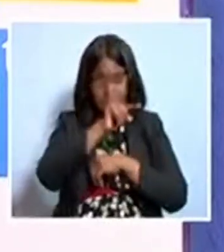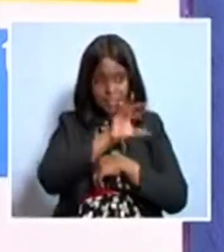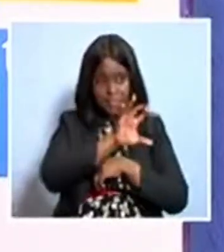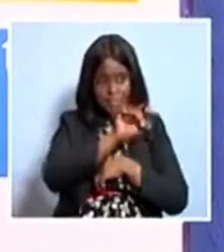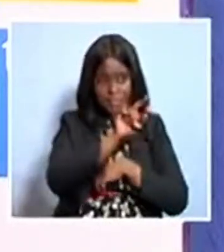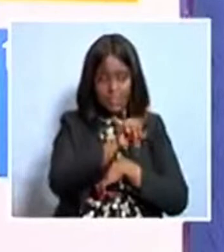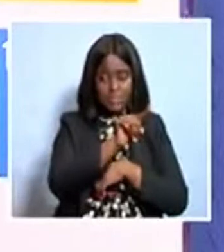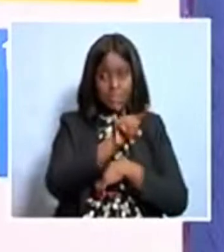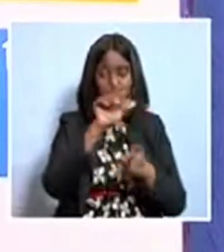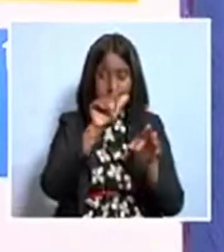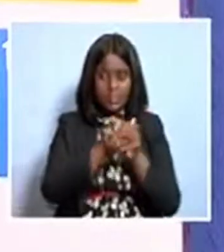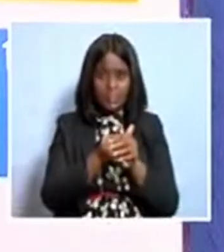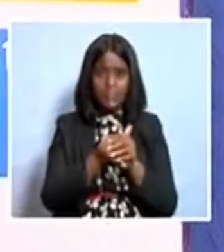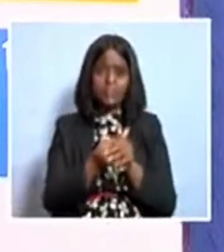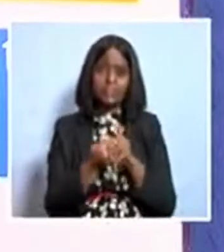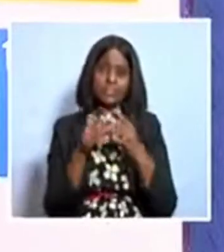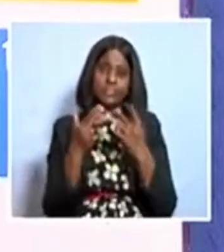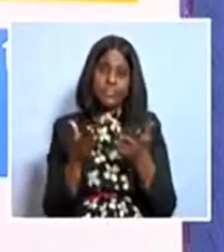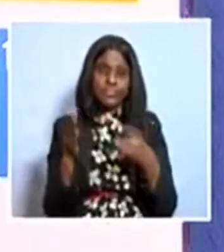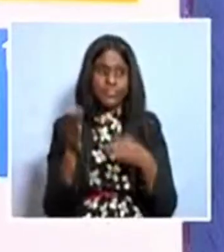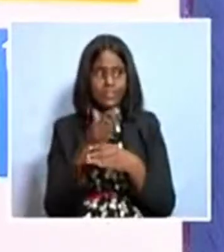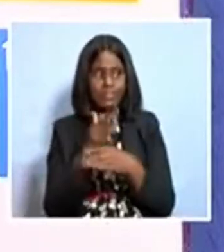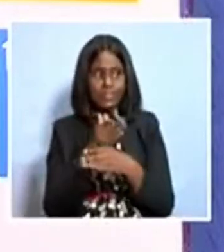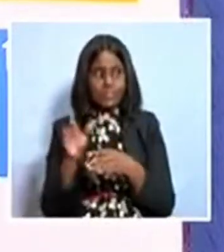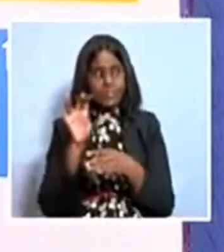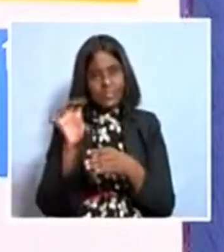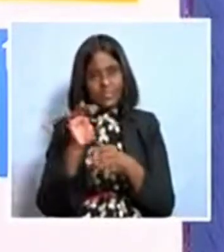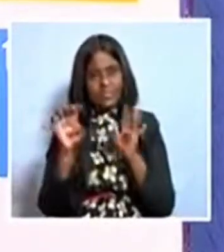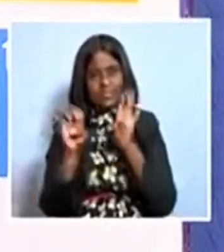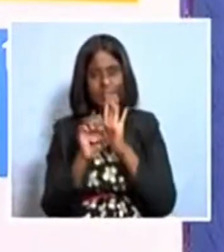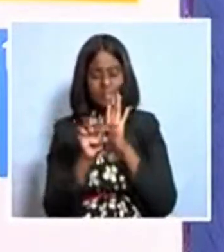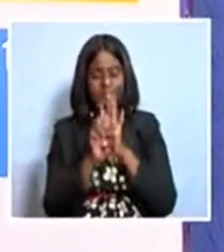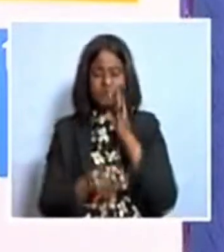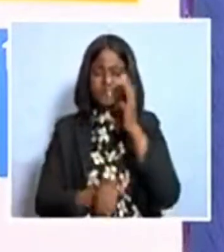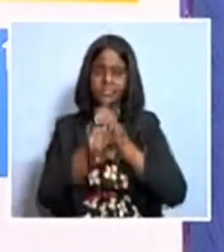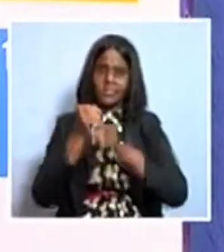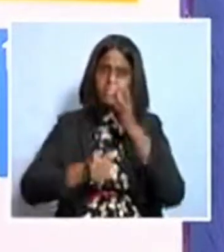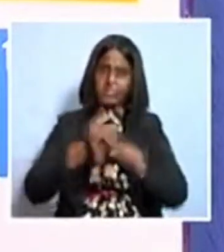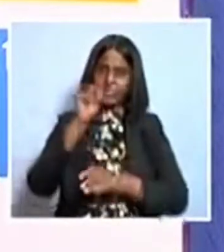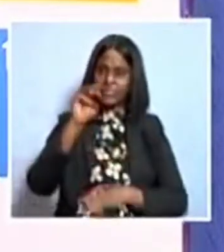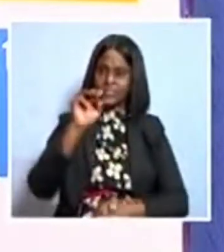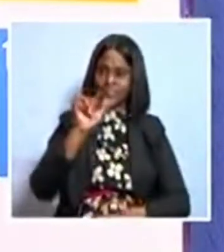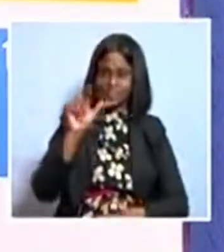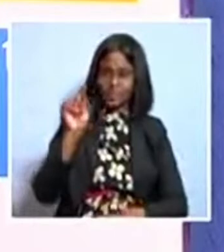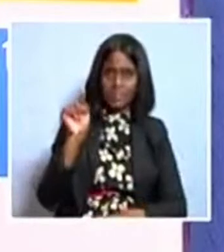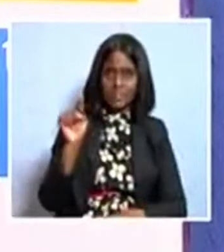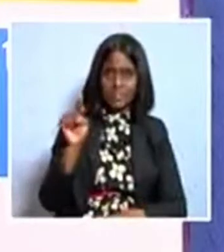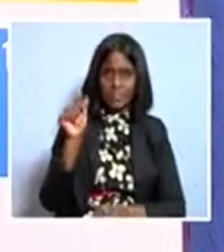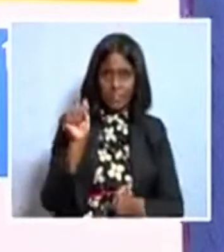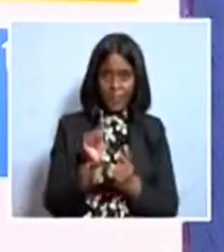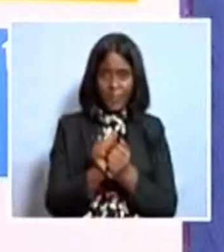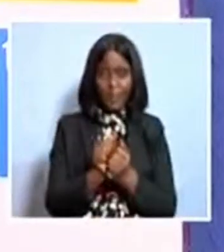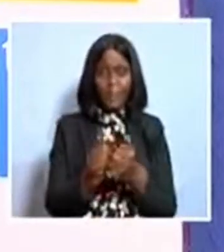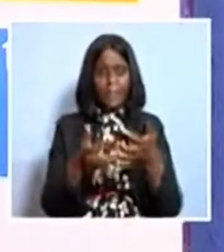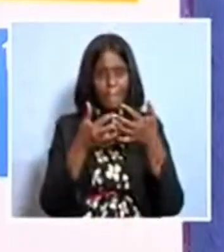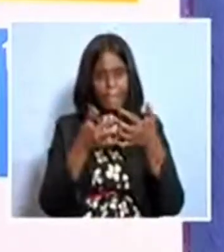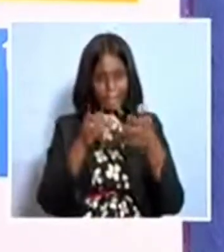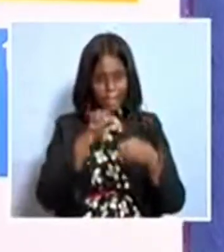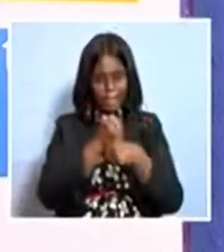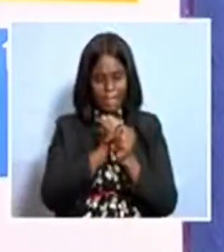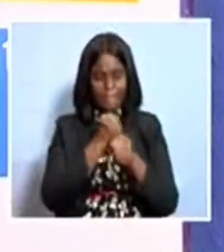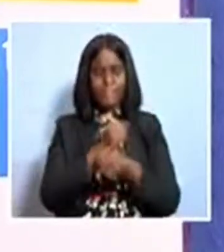sector, in the business sectors like shopping malls and small manufacturing